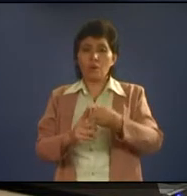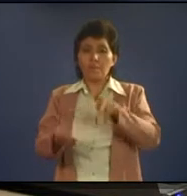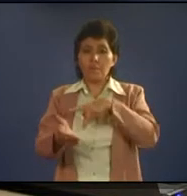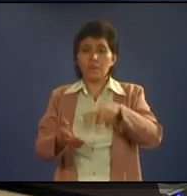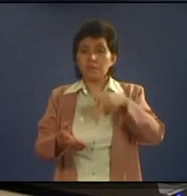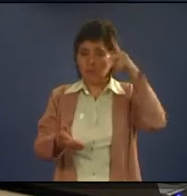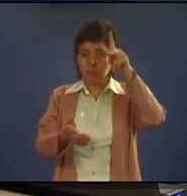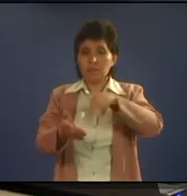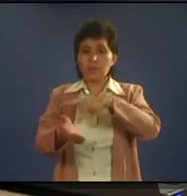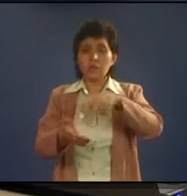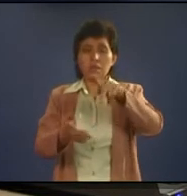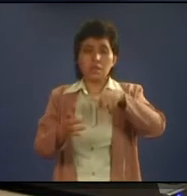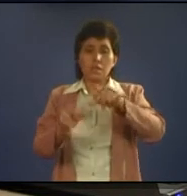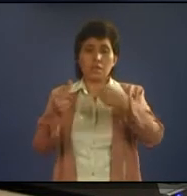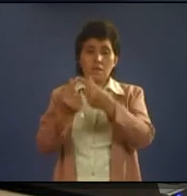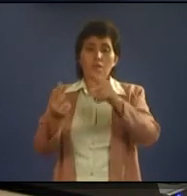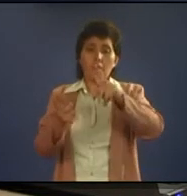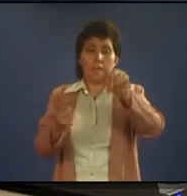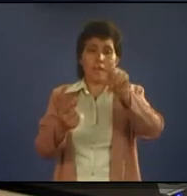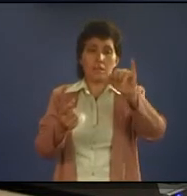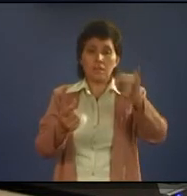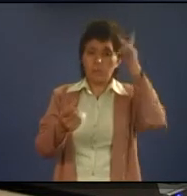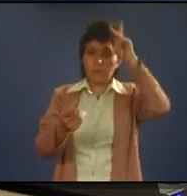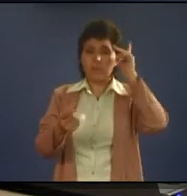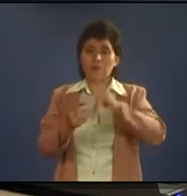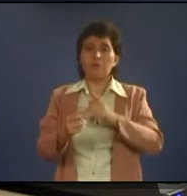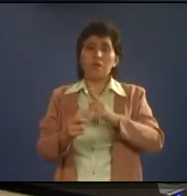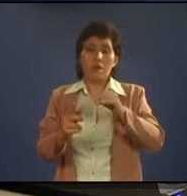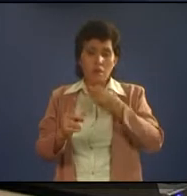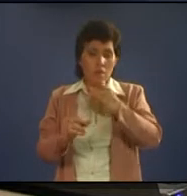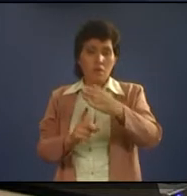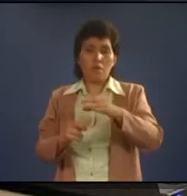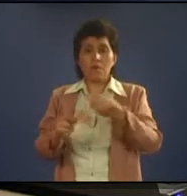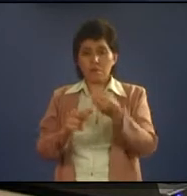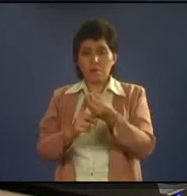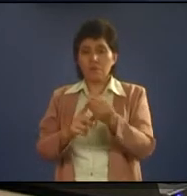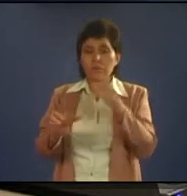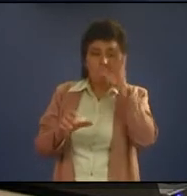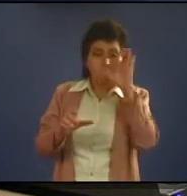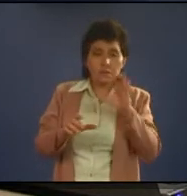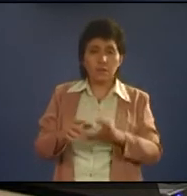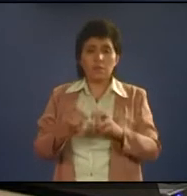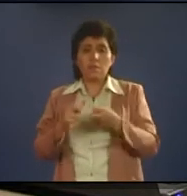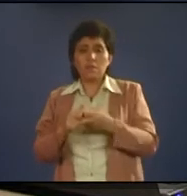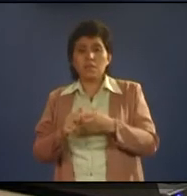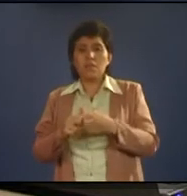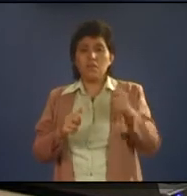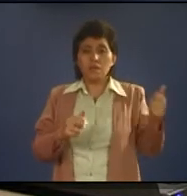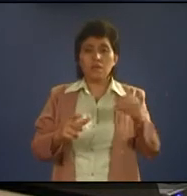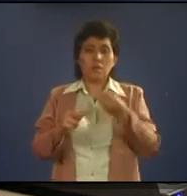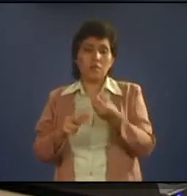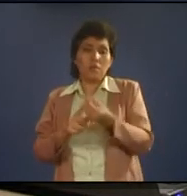to take back his or her words, okay? When what he or she says it's real, but it's hard to